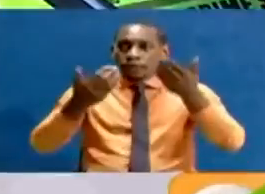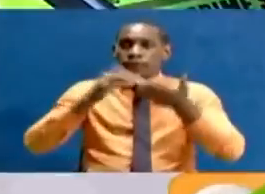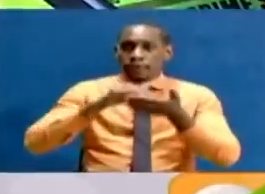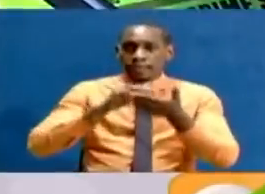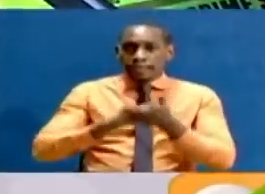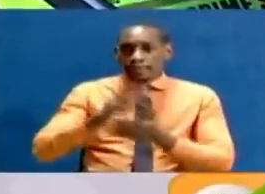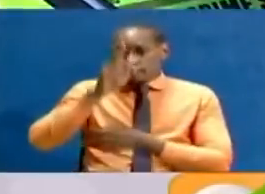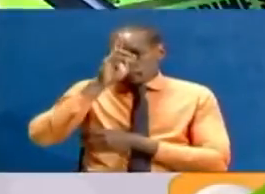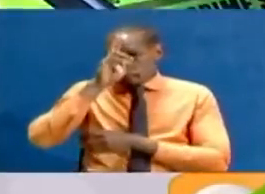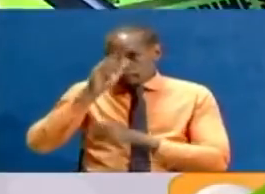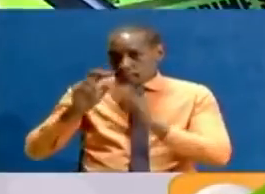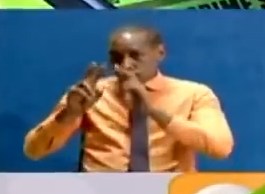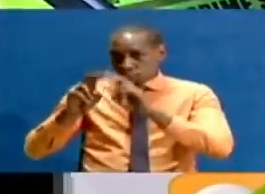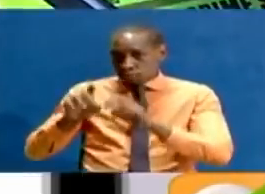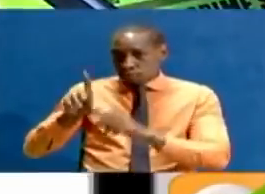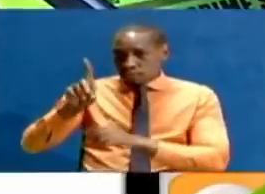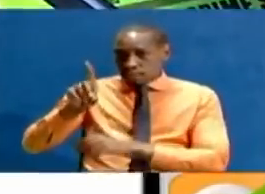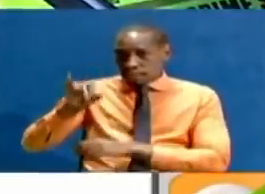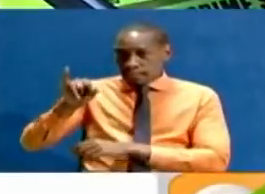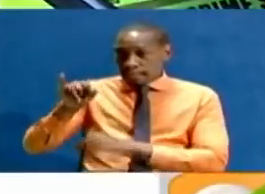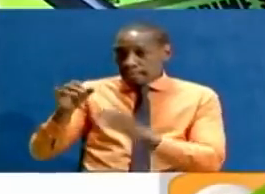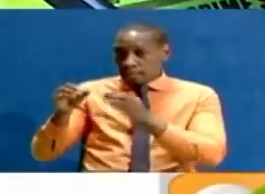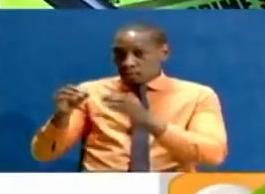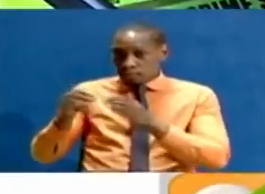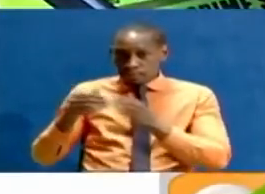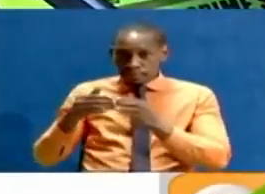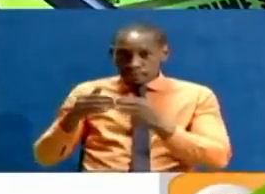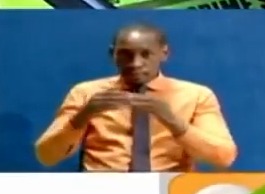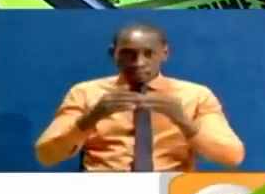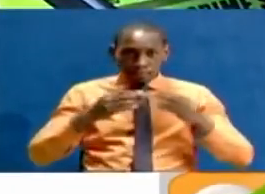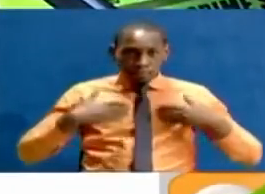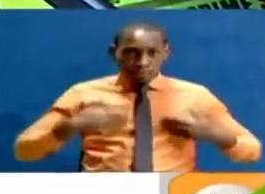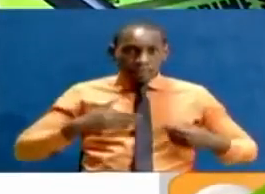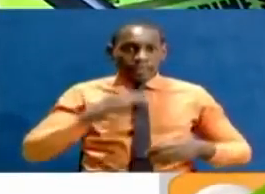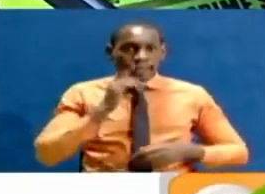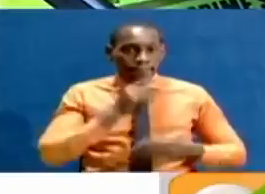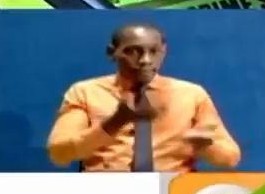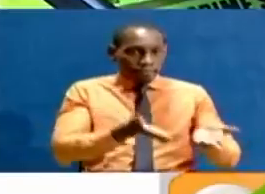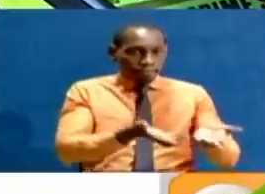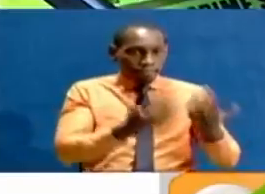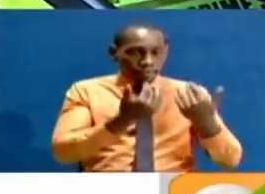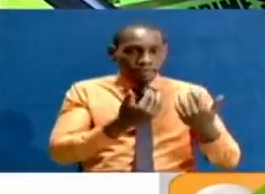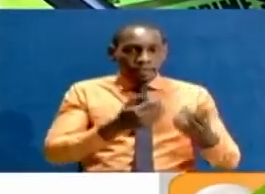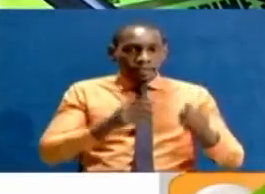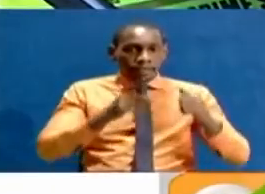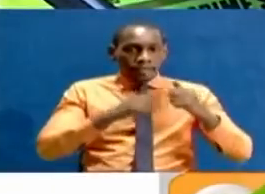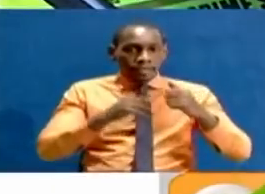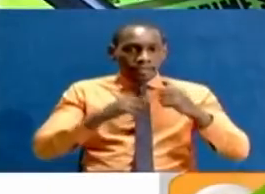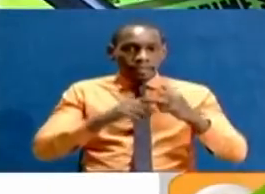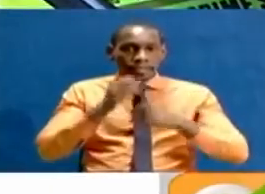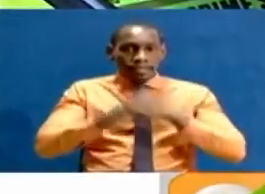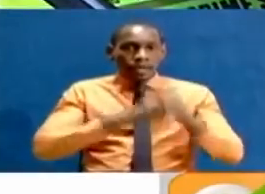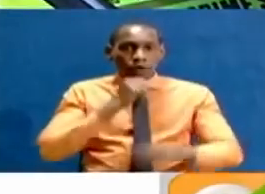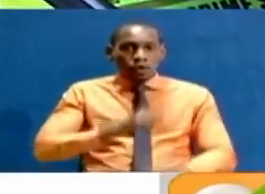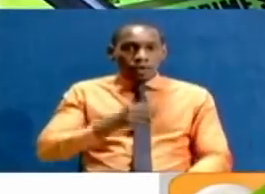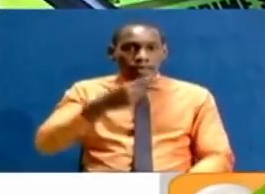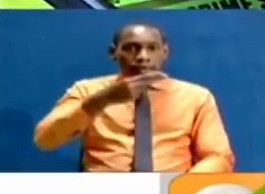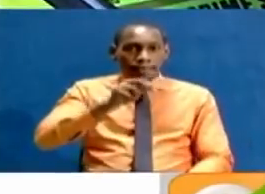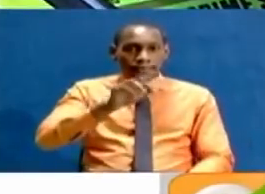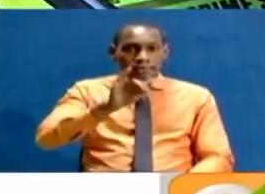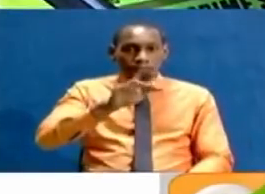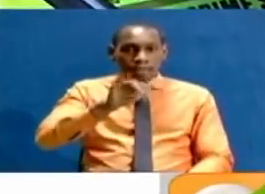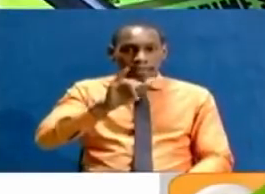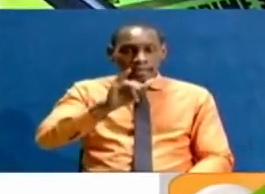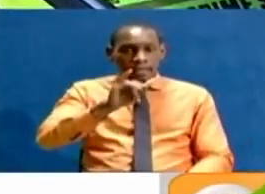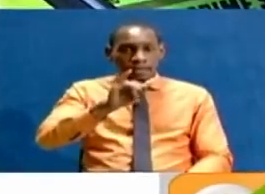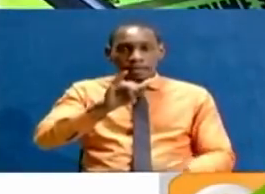Welcome back. Now, homicide detectives from the DCI headquarters led an exhumation exercise of the body of 66-year-old Henry Maina